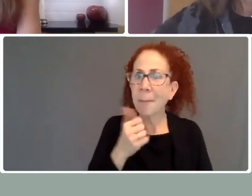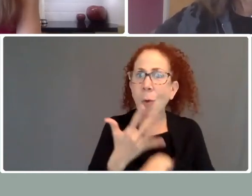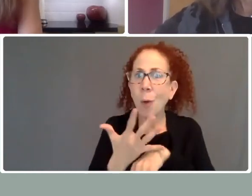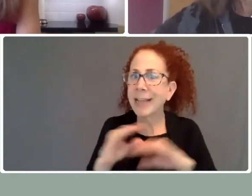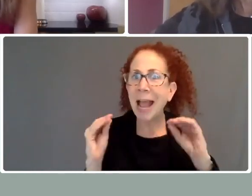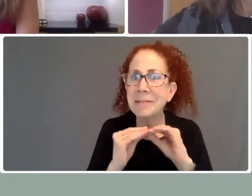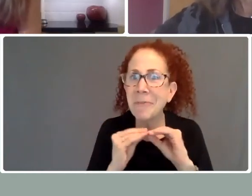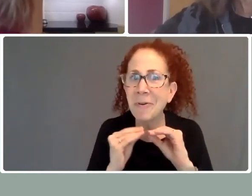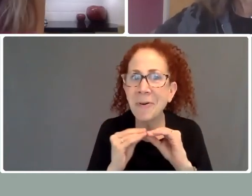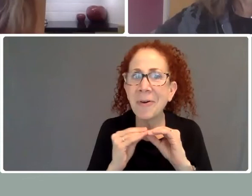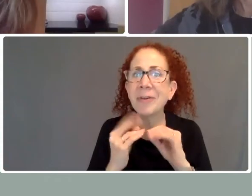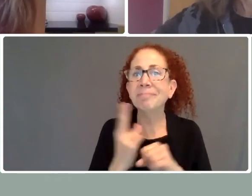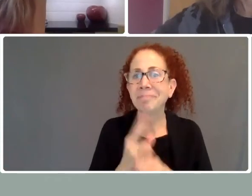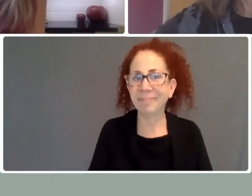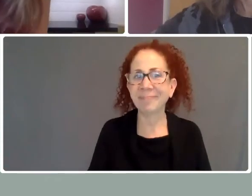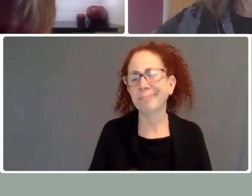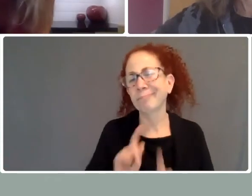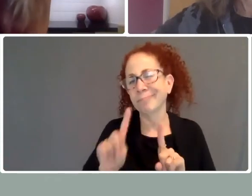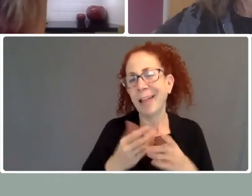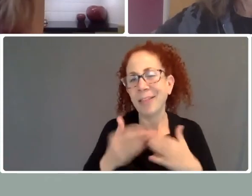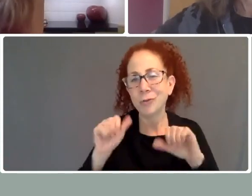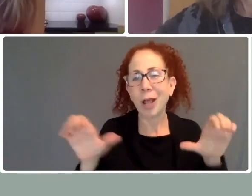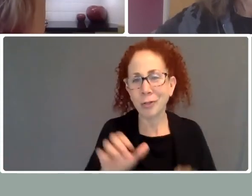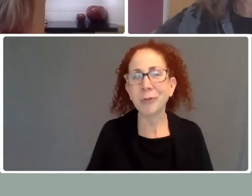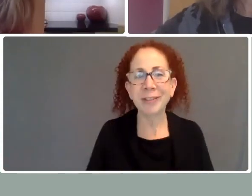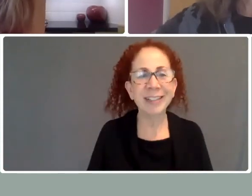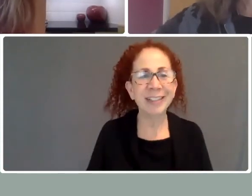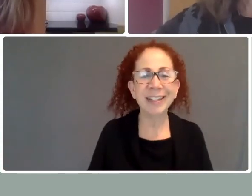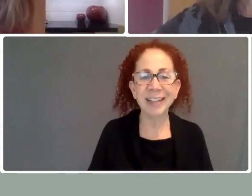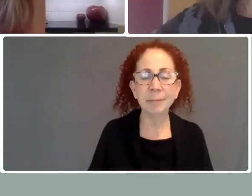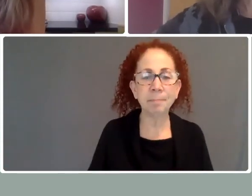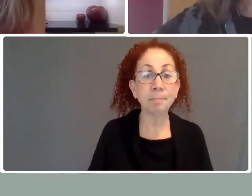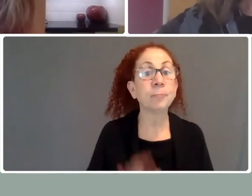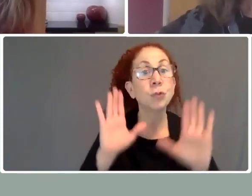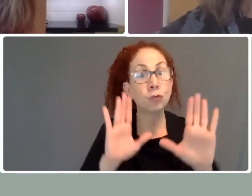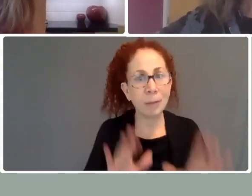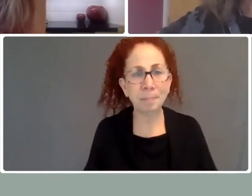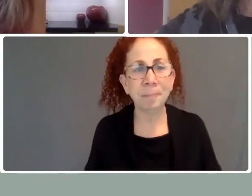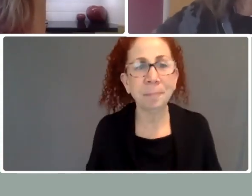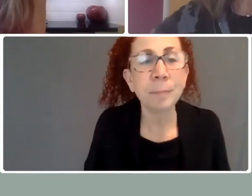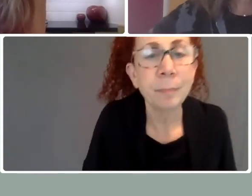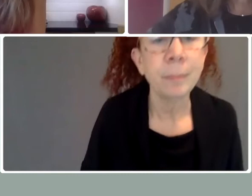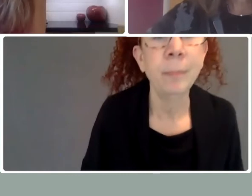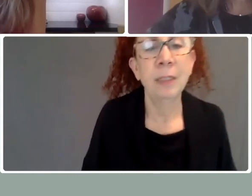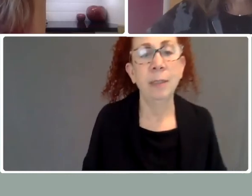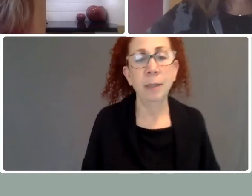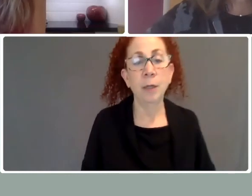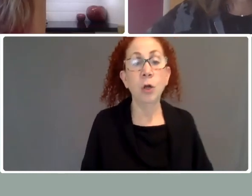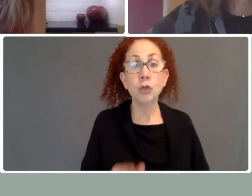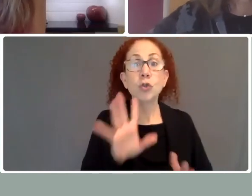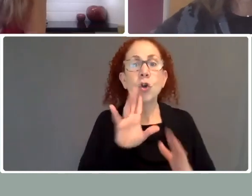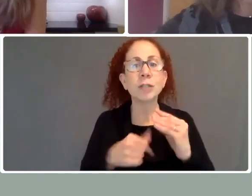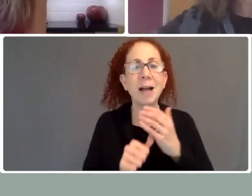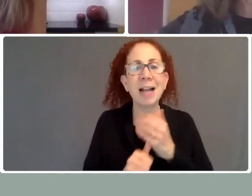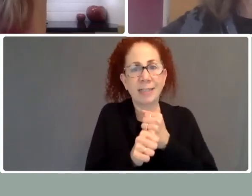I have all these breadcrumbs. So anyway, there's all kinds of stuff you can do in those machines. Okay, great. That's helpful. So you talked about constipation,